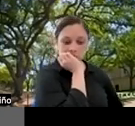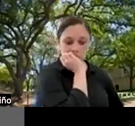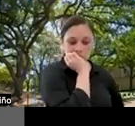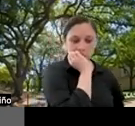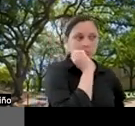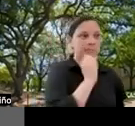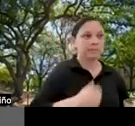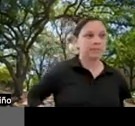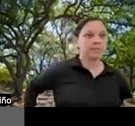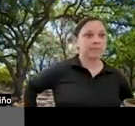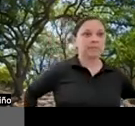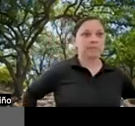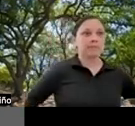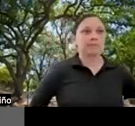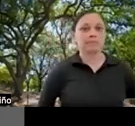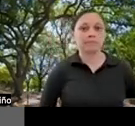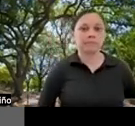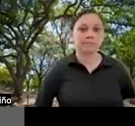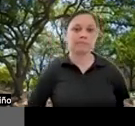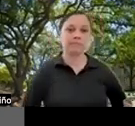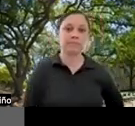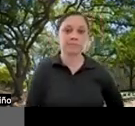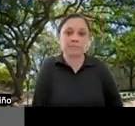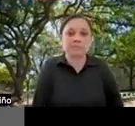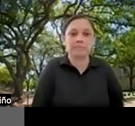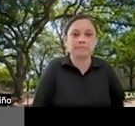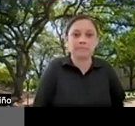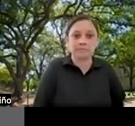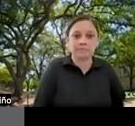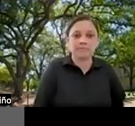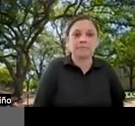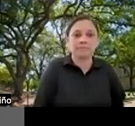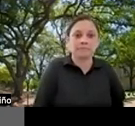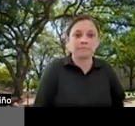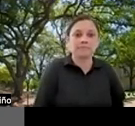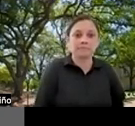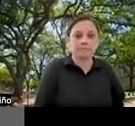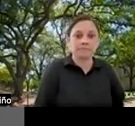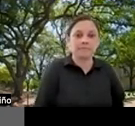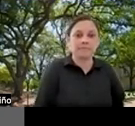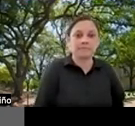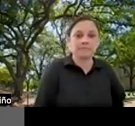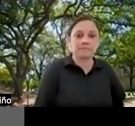we are collectively being the best stewards of the dollars we have access to,